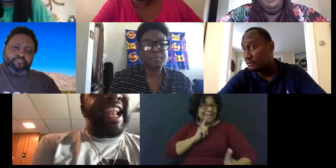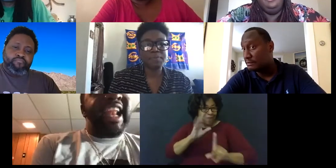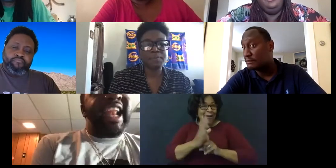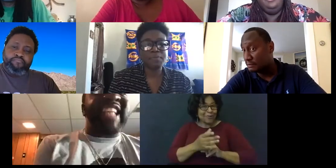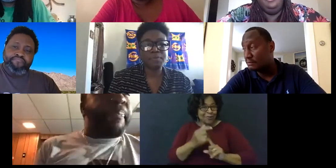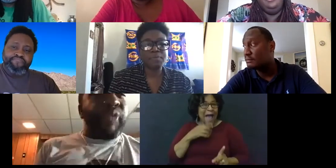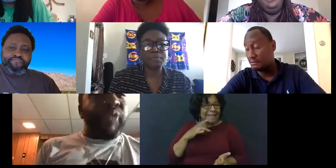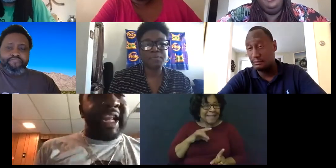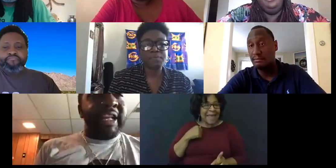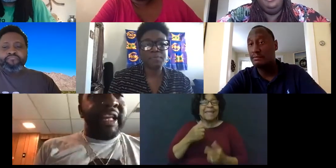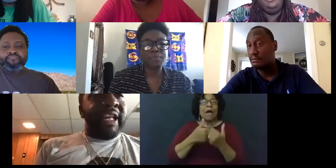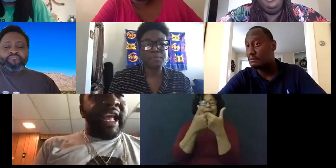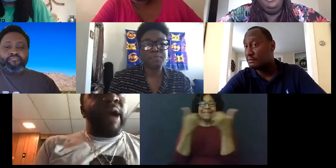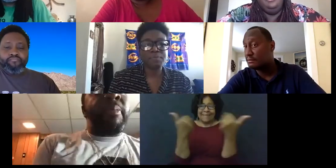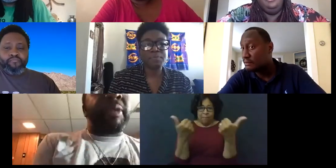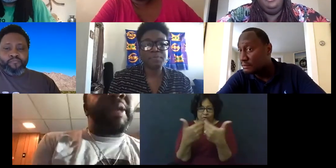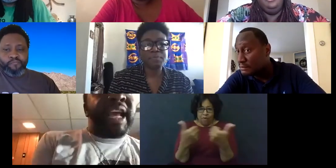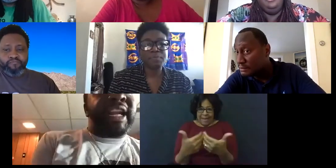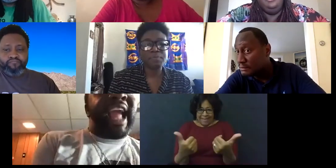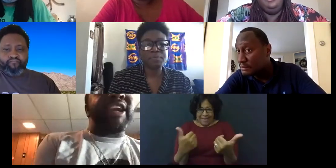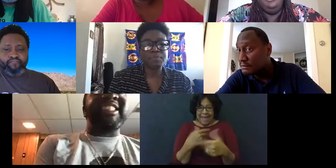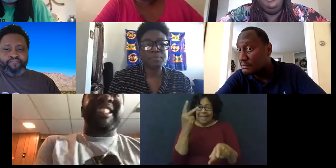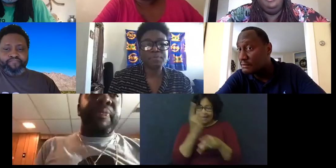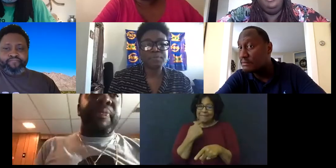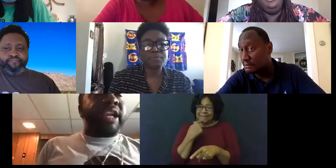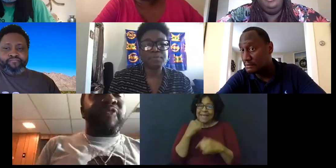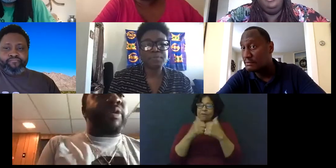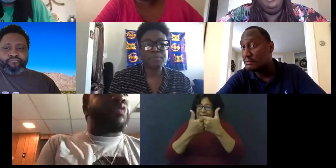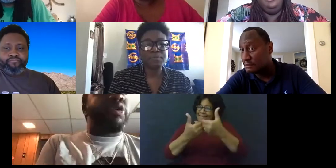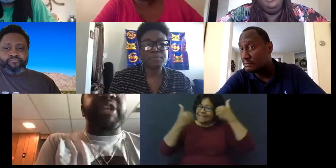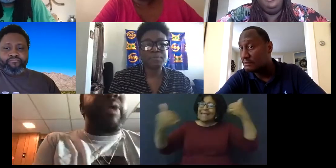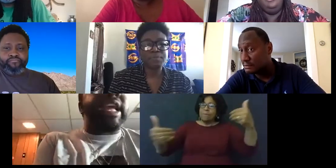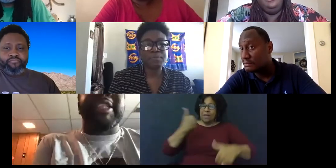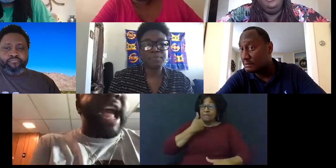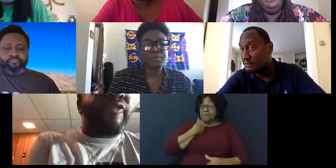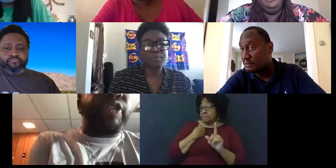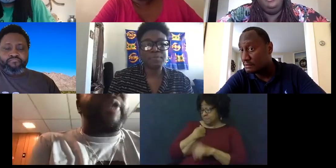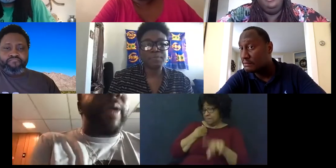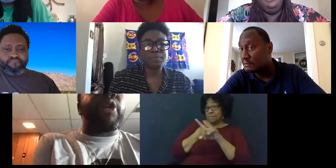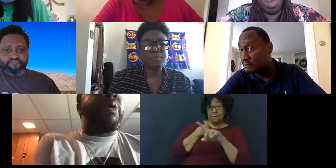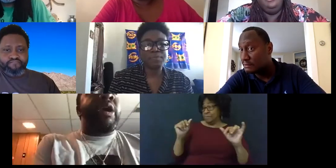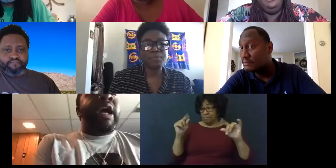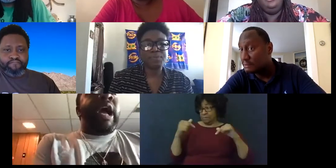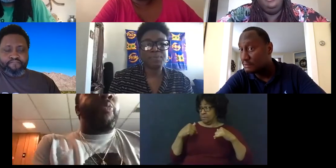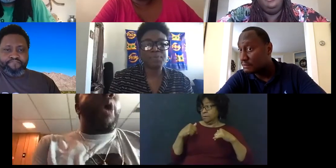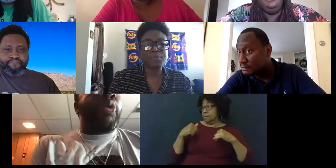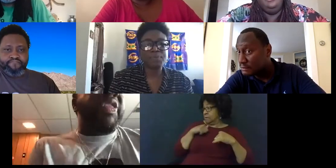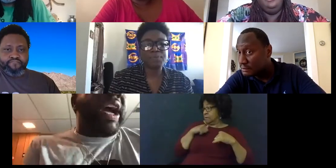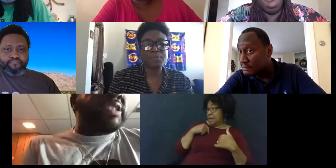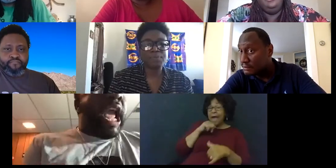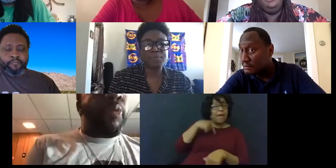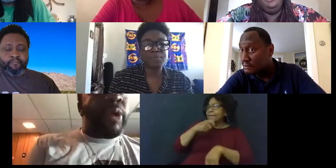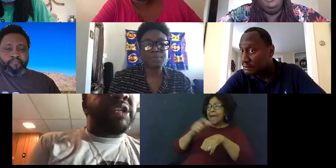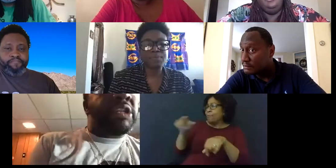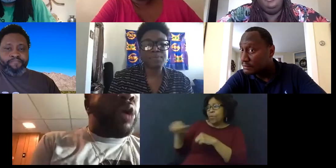and how they separated. And now I'm keep saying it again, how they separated from the rest of the world. Said, we ain't got time for you if you ain't going to work with